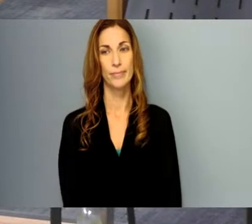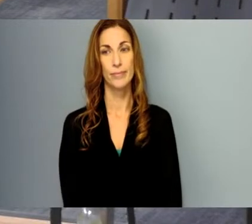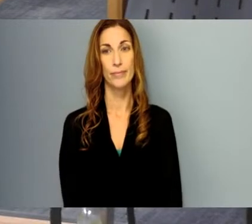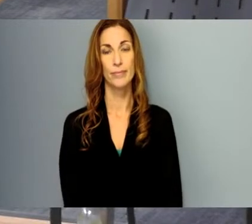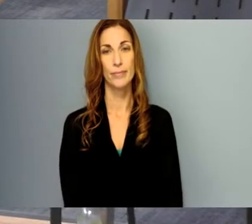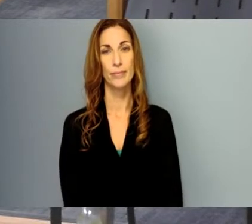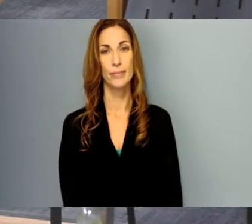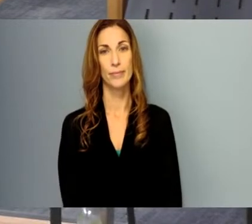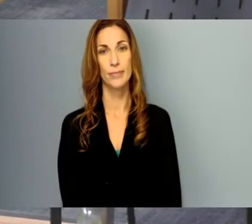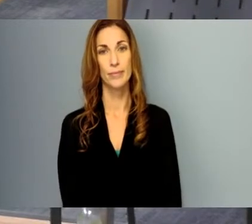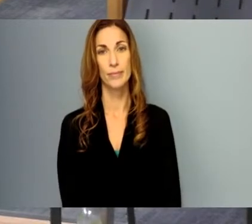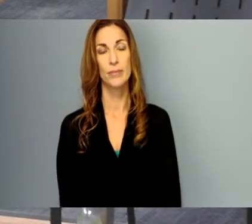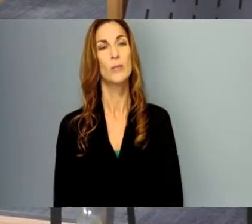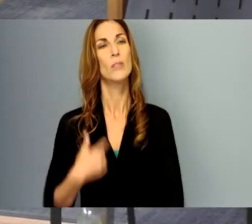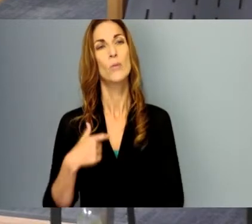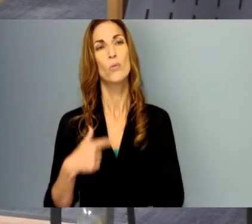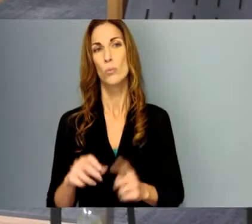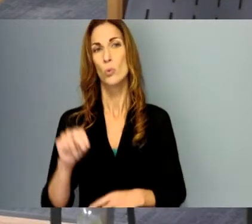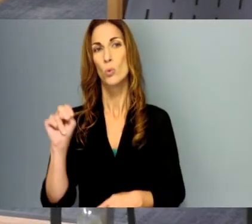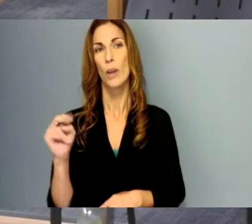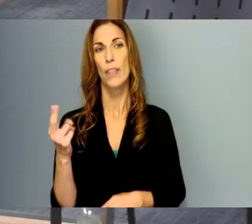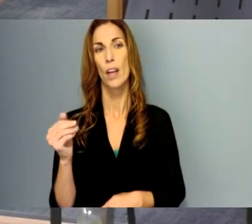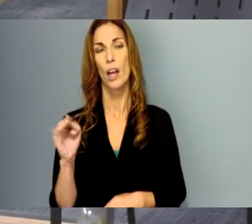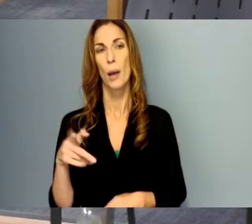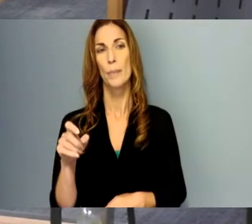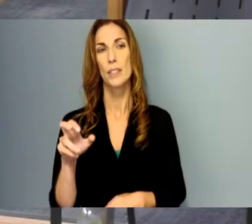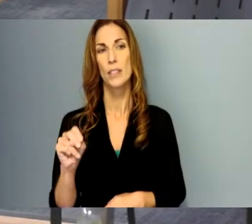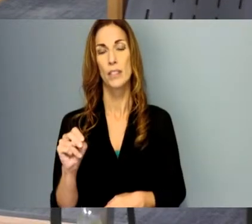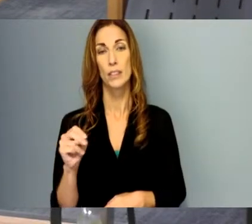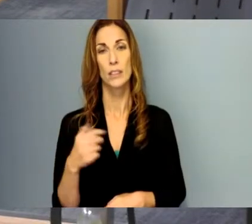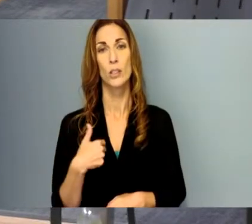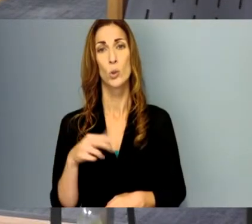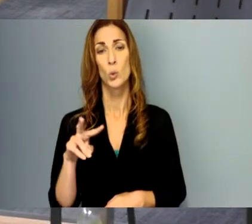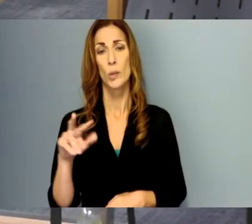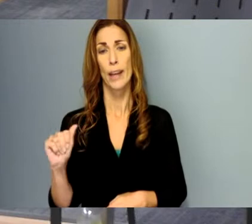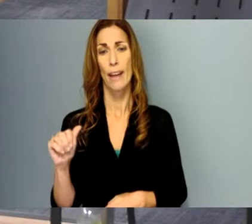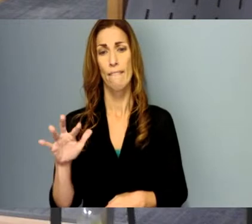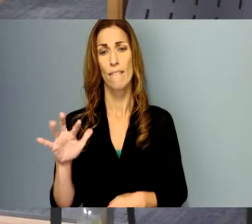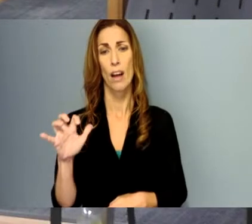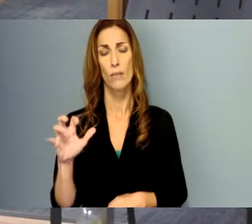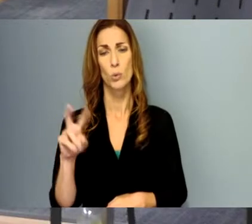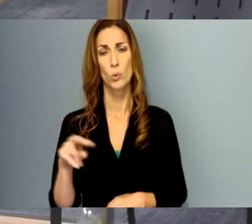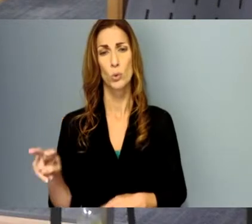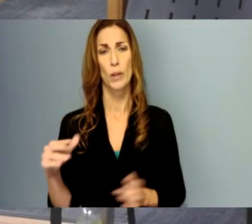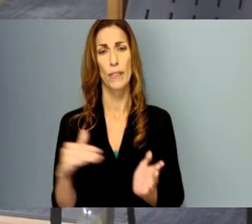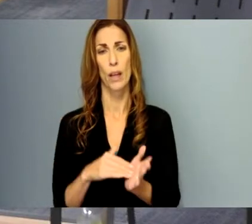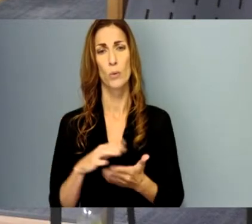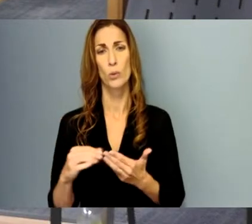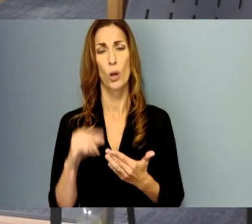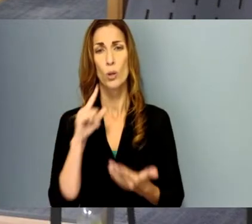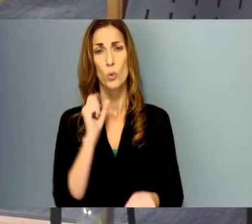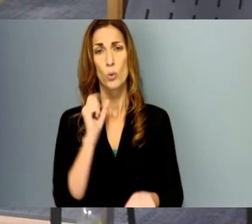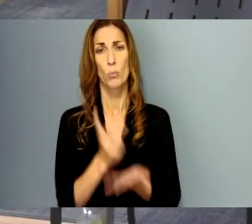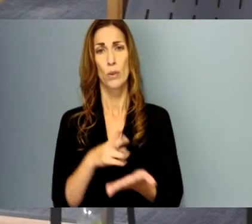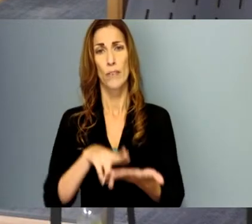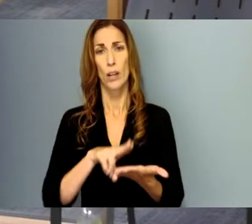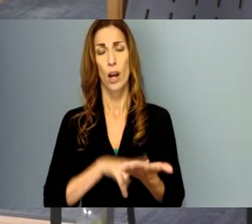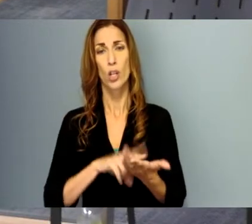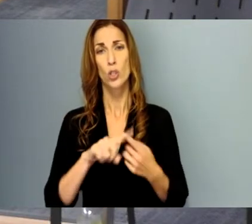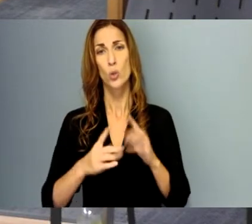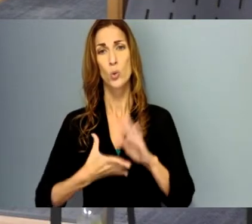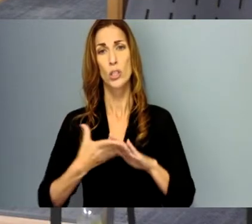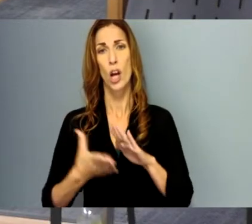Liz Youse, Northampton Township. 2A, $522,000 to approve a contract to operate